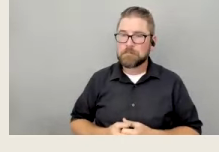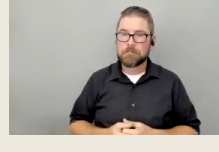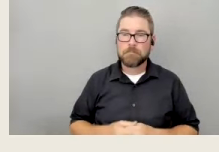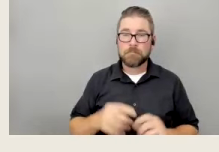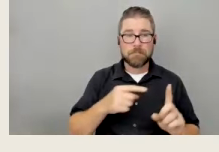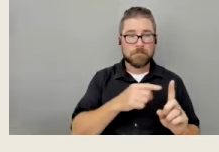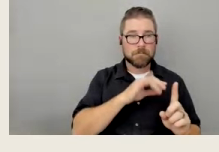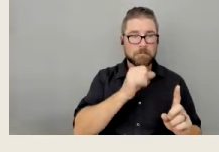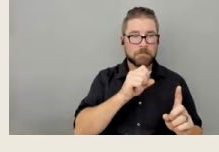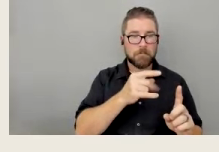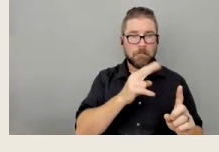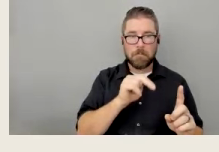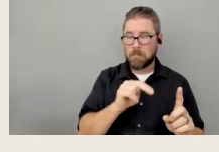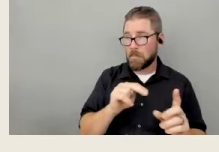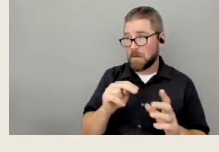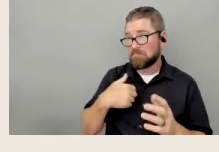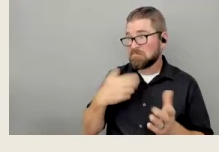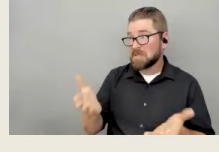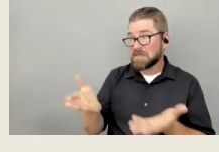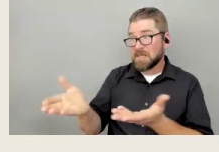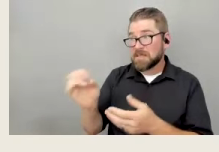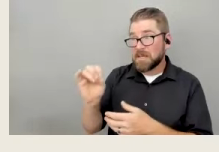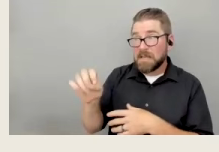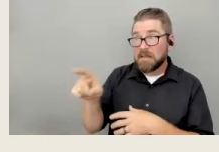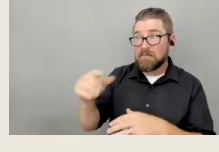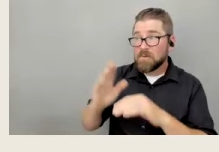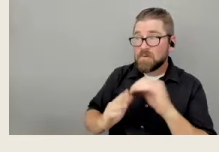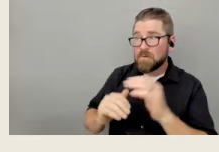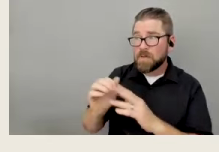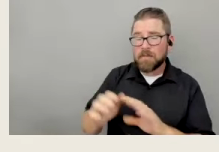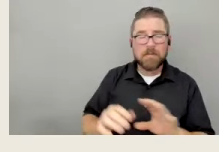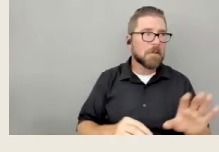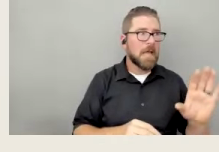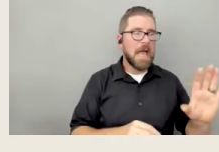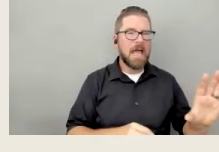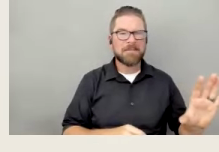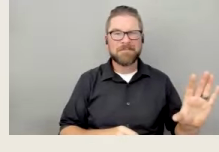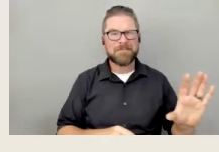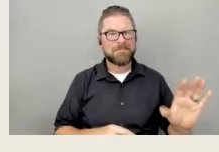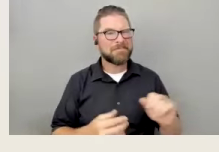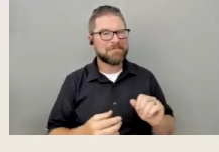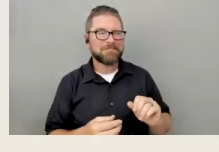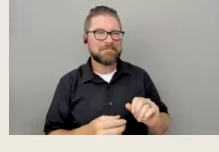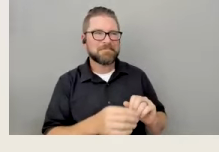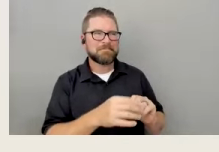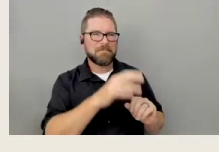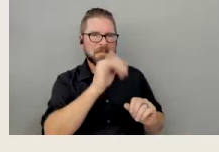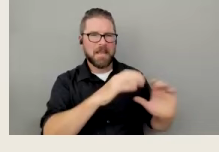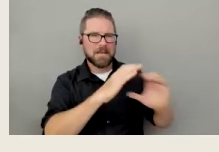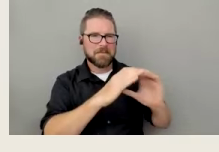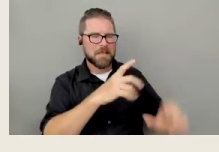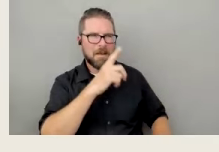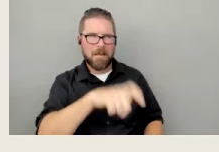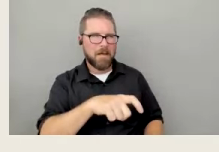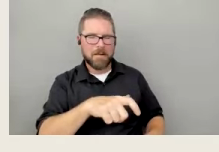comfortable enough having the conversation with the other faculty members of like, hey, I just don't think that's a conversation that we should be having in